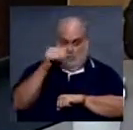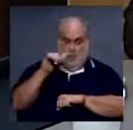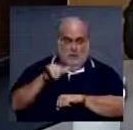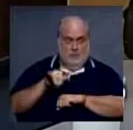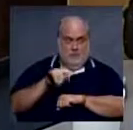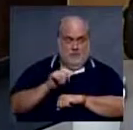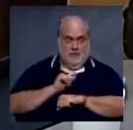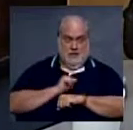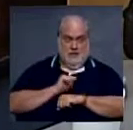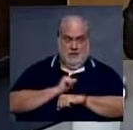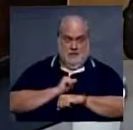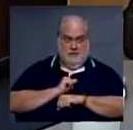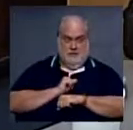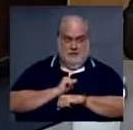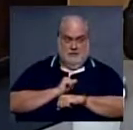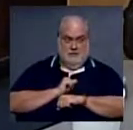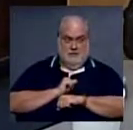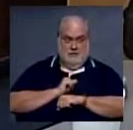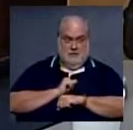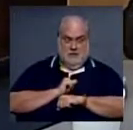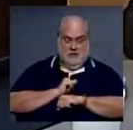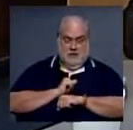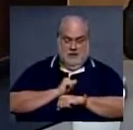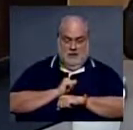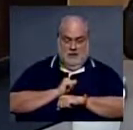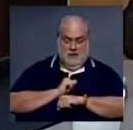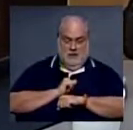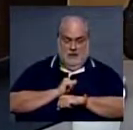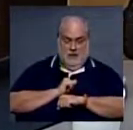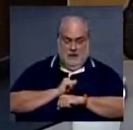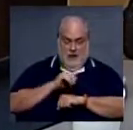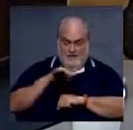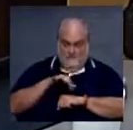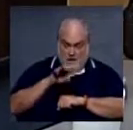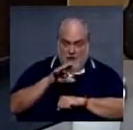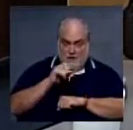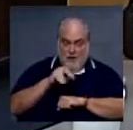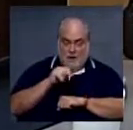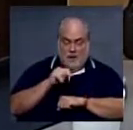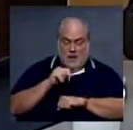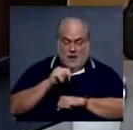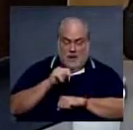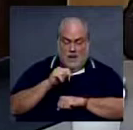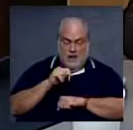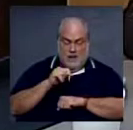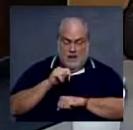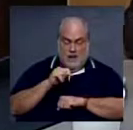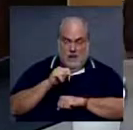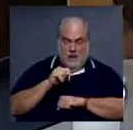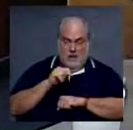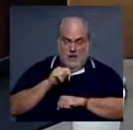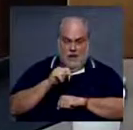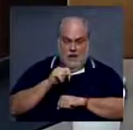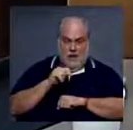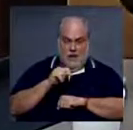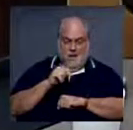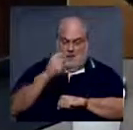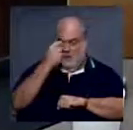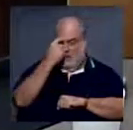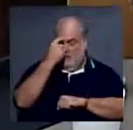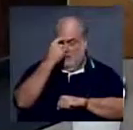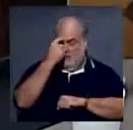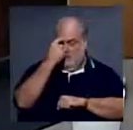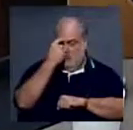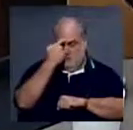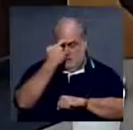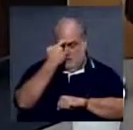was tortured after I found this out. My mind keeps going to the fact,